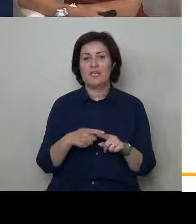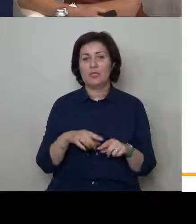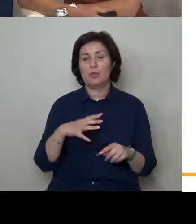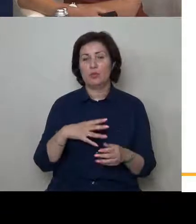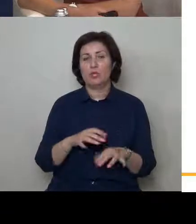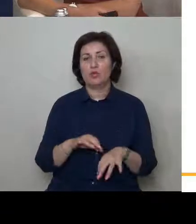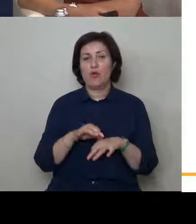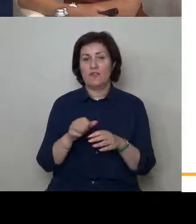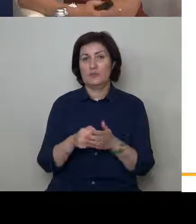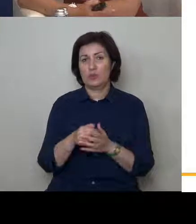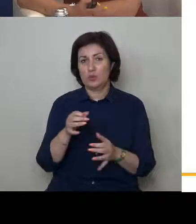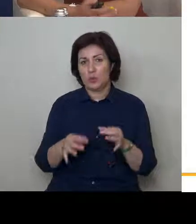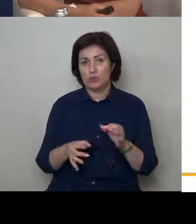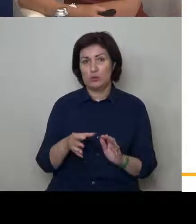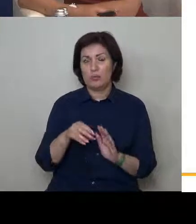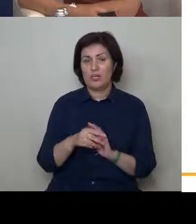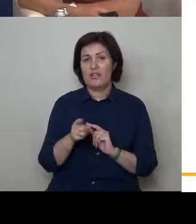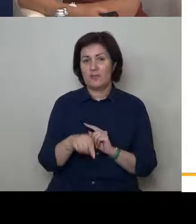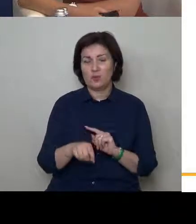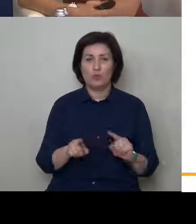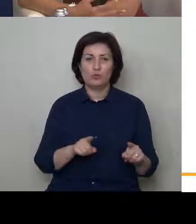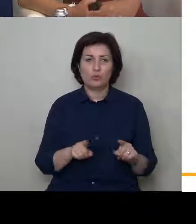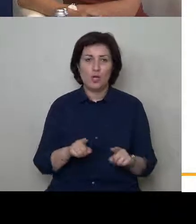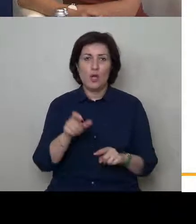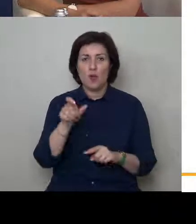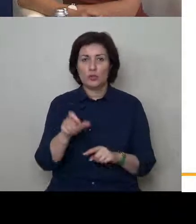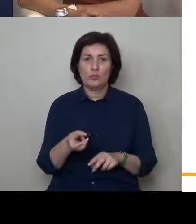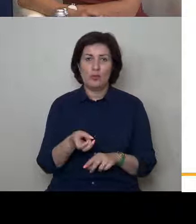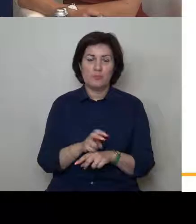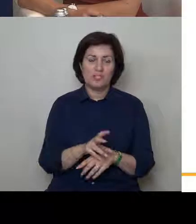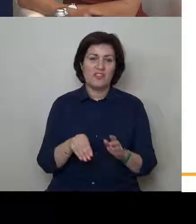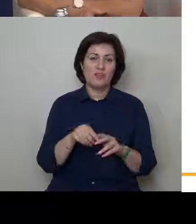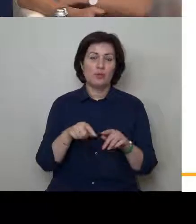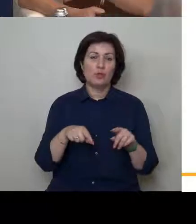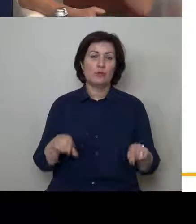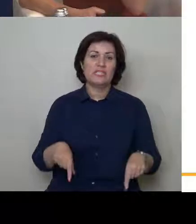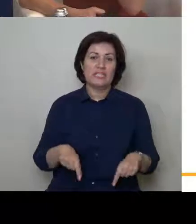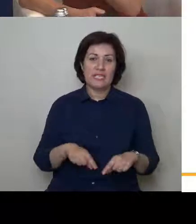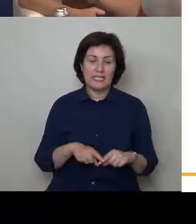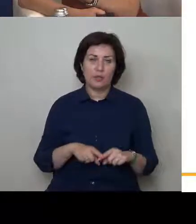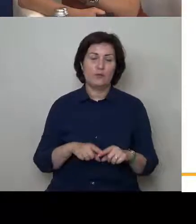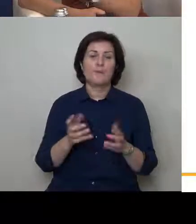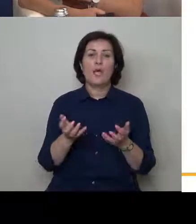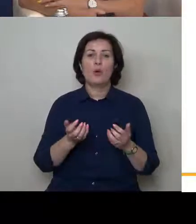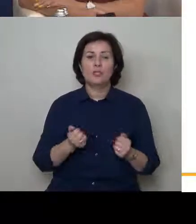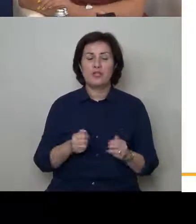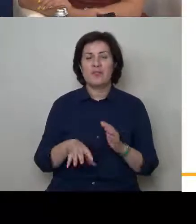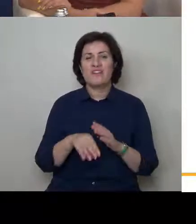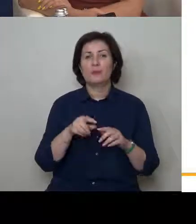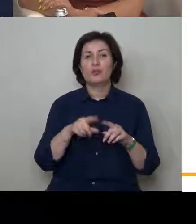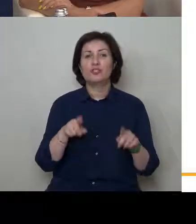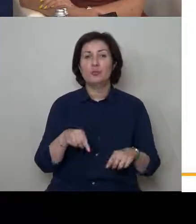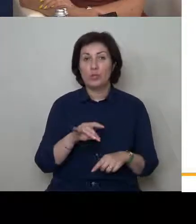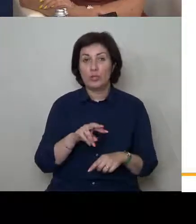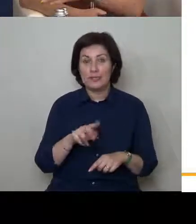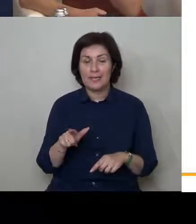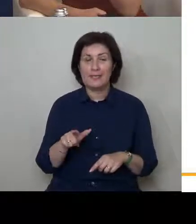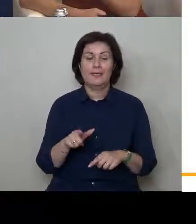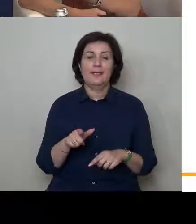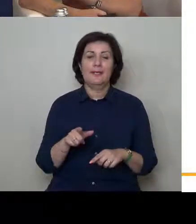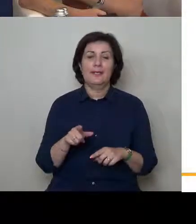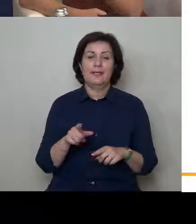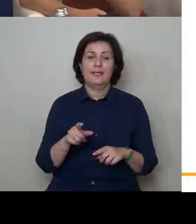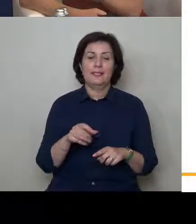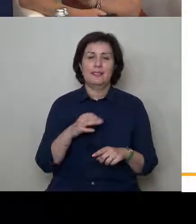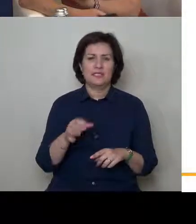judicial decisions, in almost half of the cases that were brought to the court were about situation when a person would come to a polling